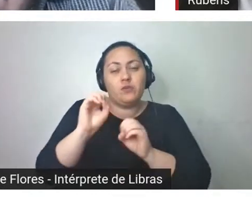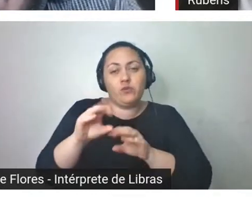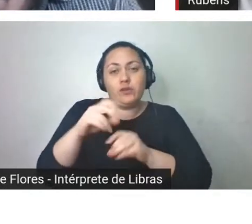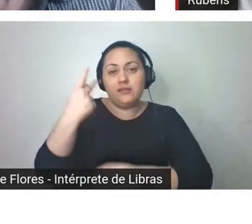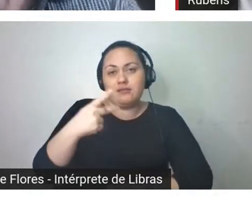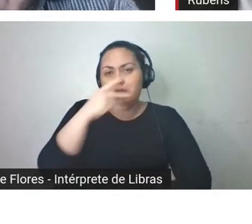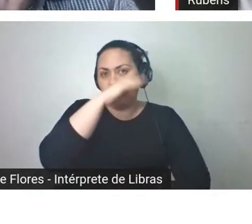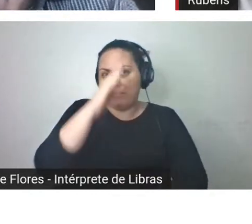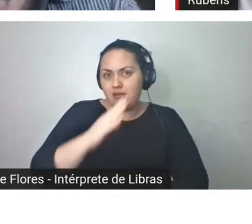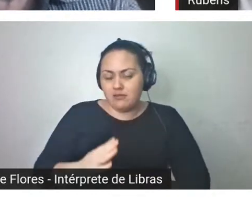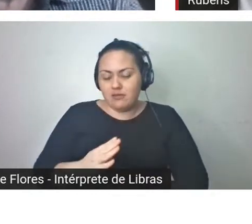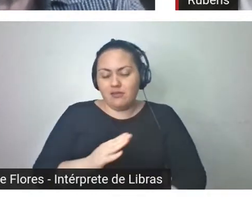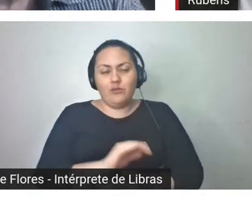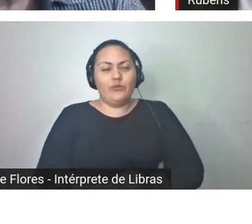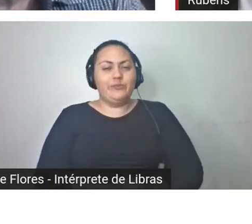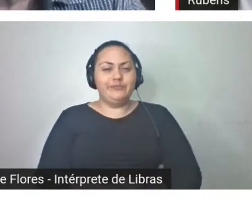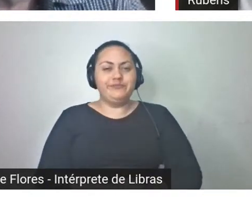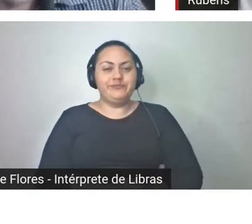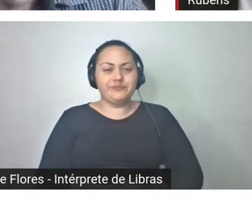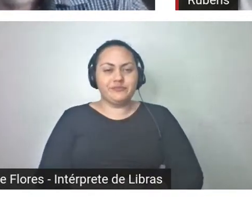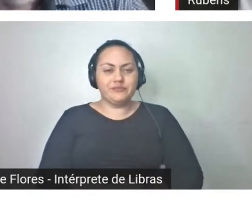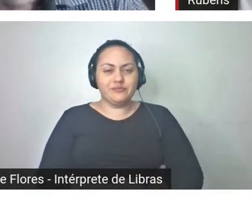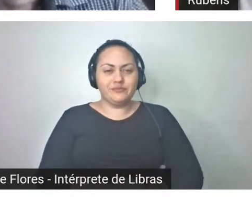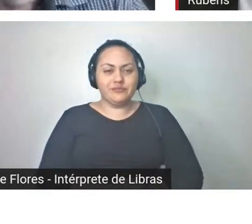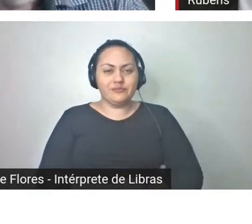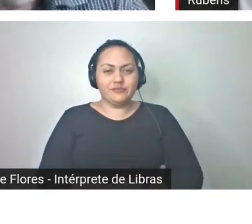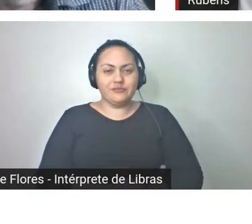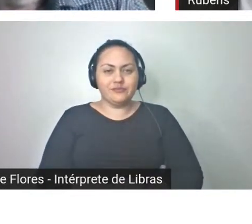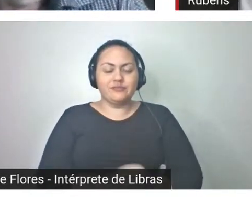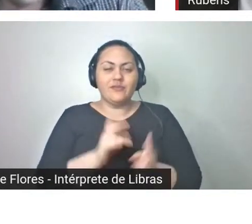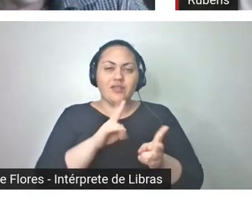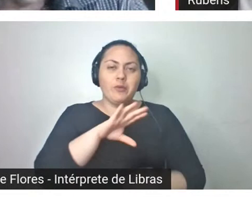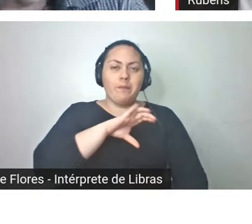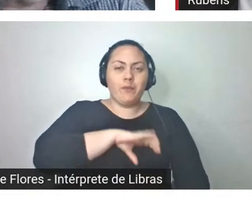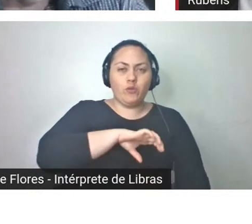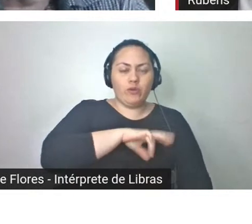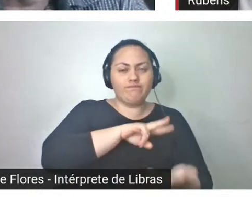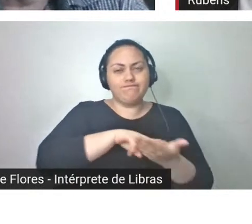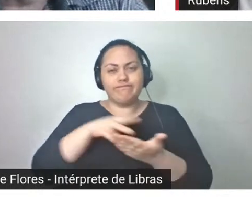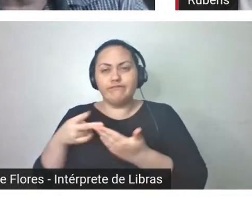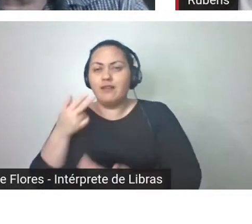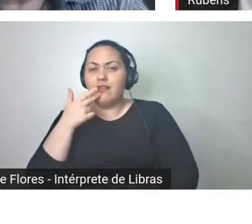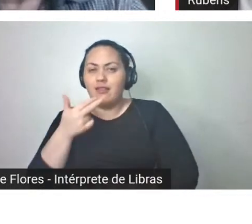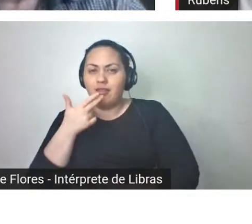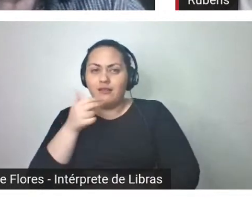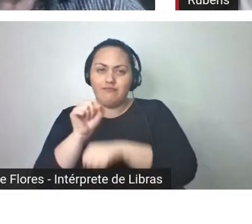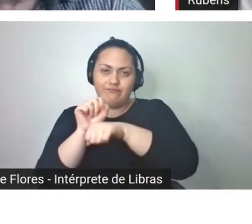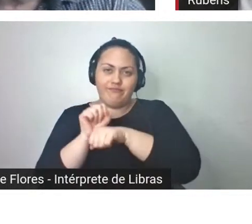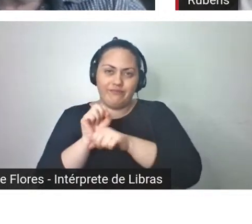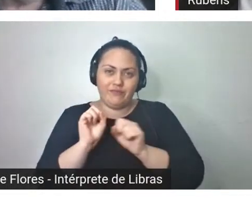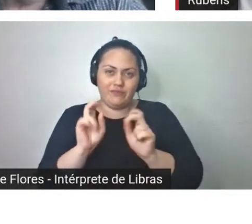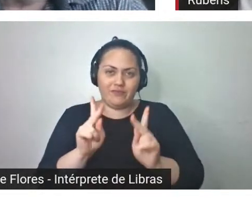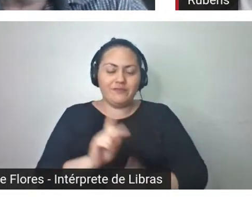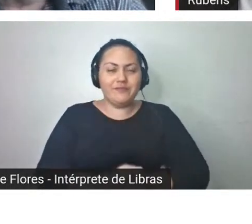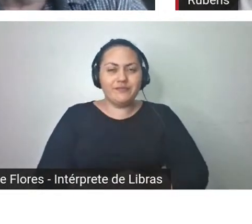most respectable researchers in finance studies in education in Brazil.